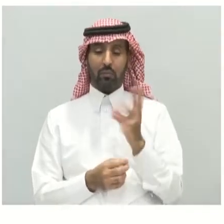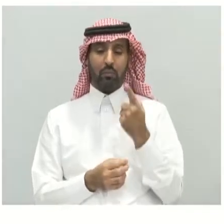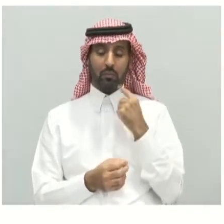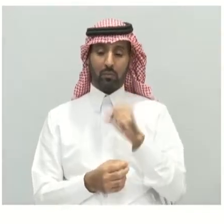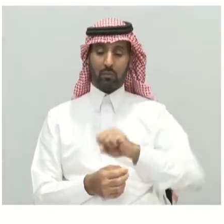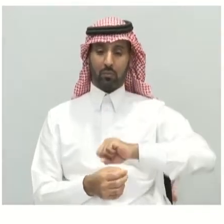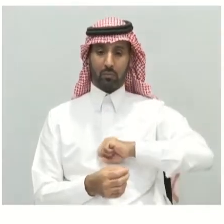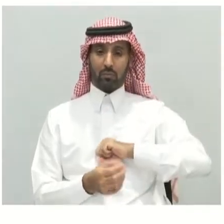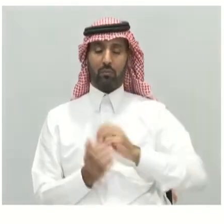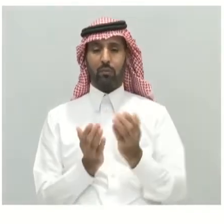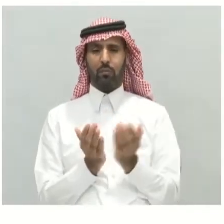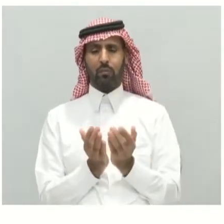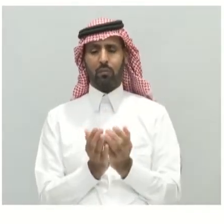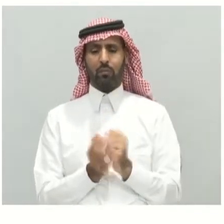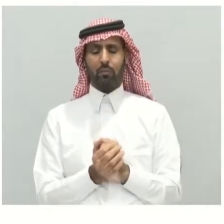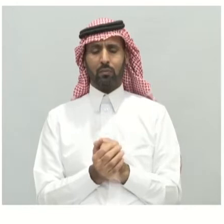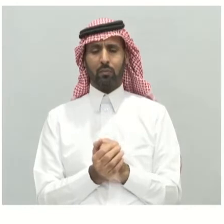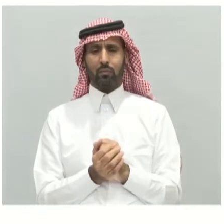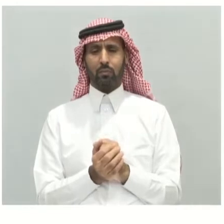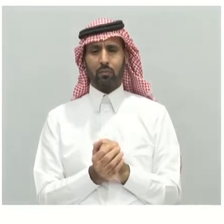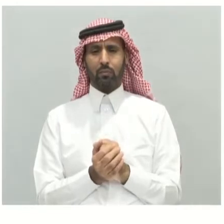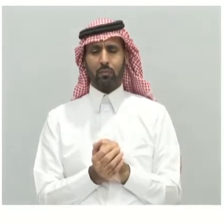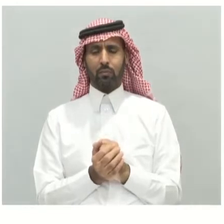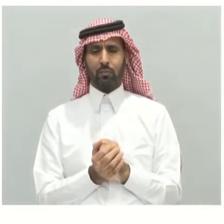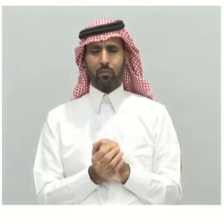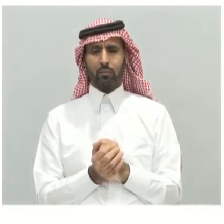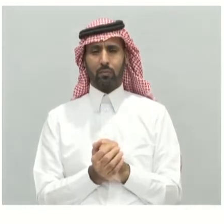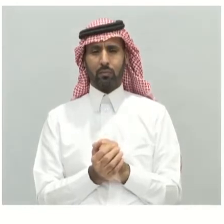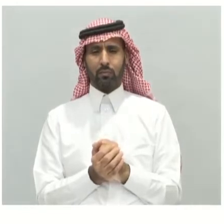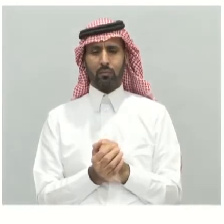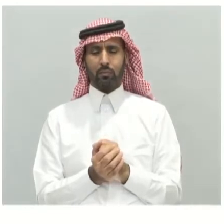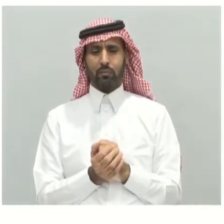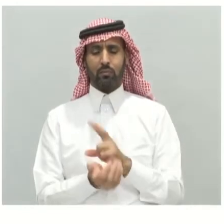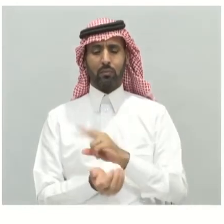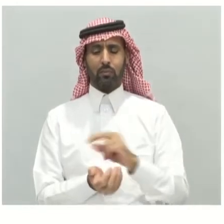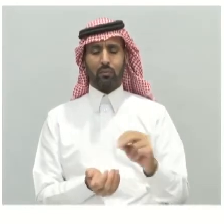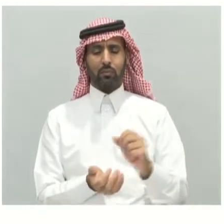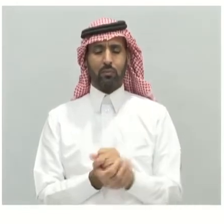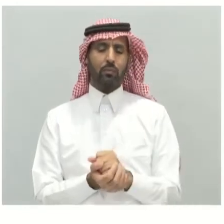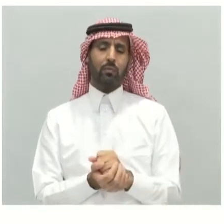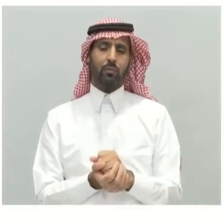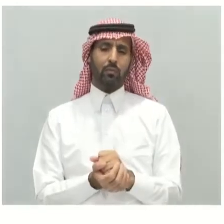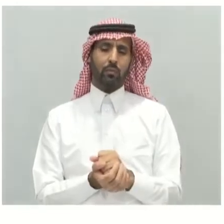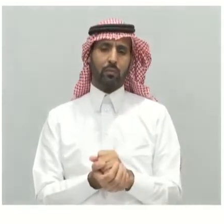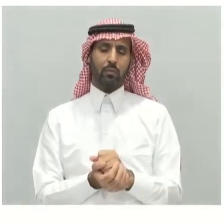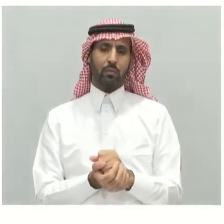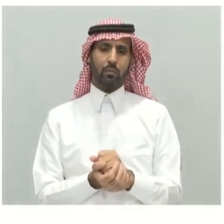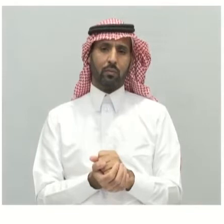Okay? These are examples in using the passive voice.